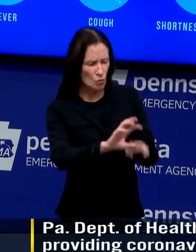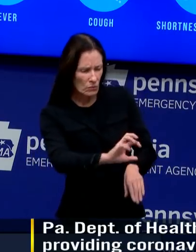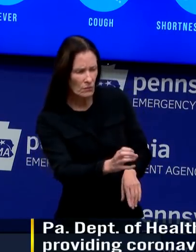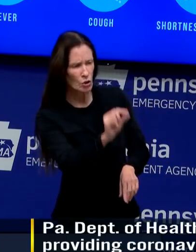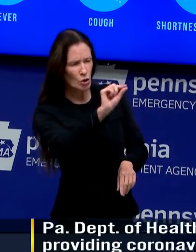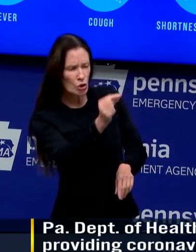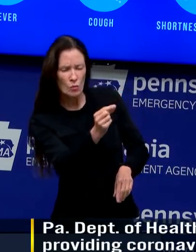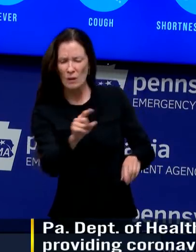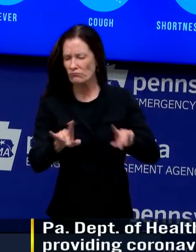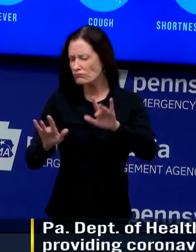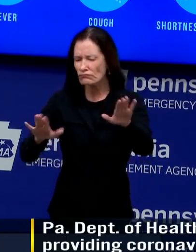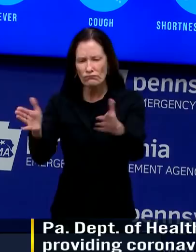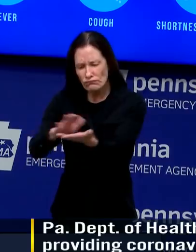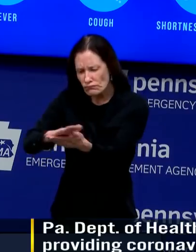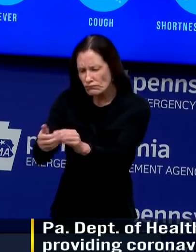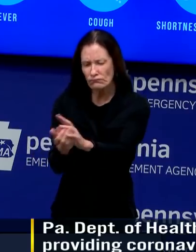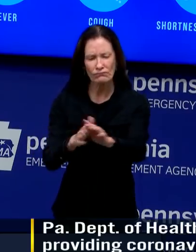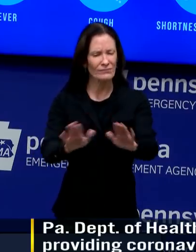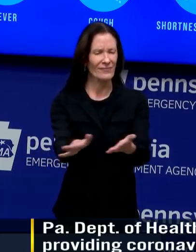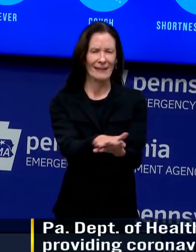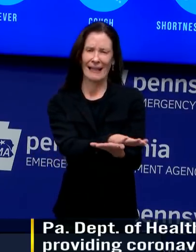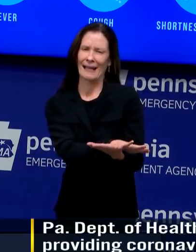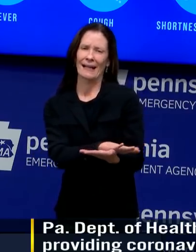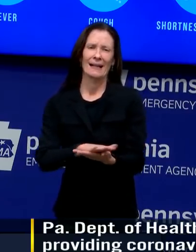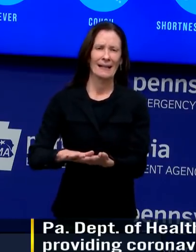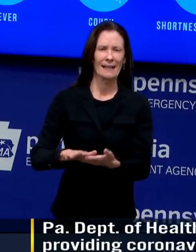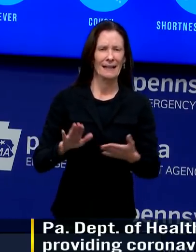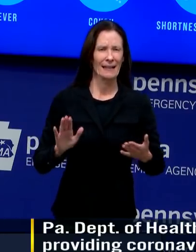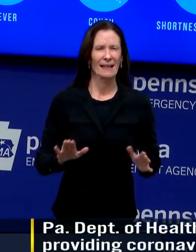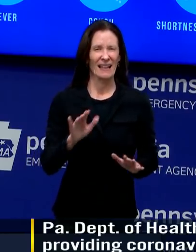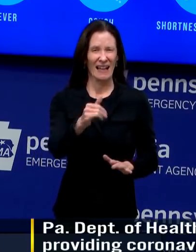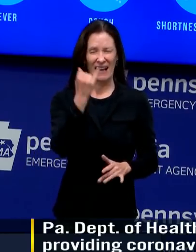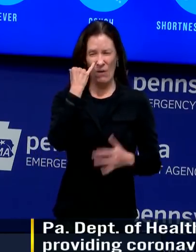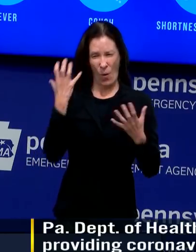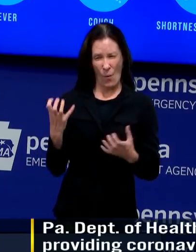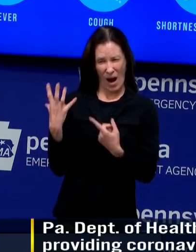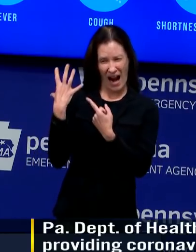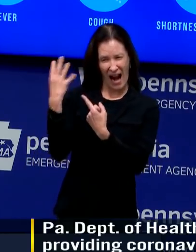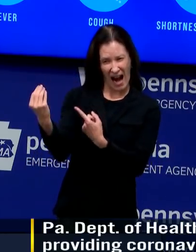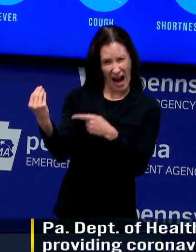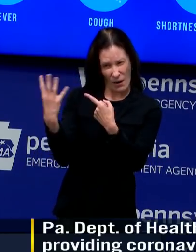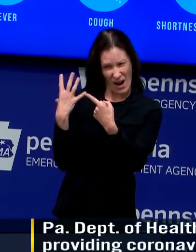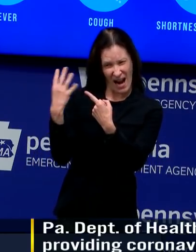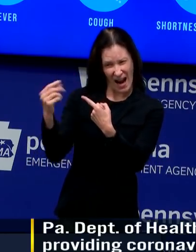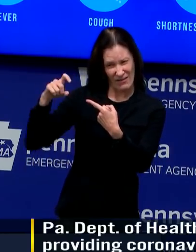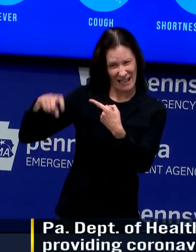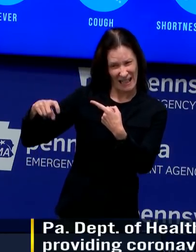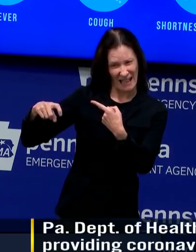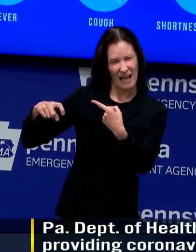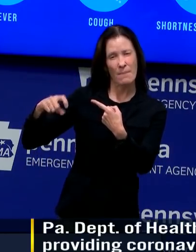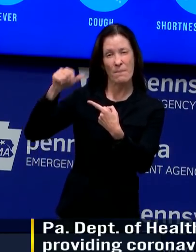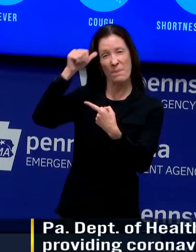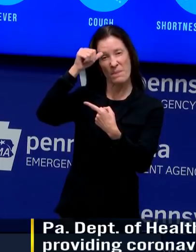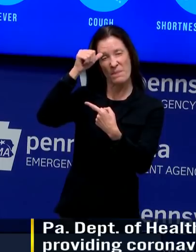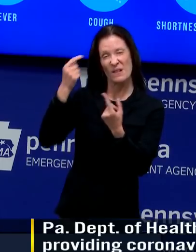if you have to go out for life-sustaining activities, please wear a mask if you're going to come into contact with